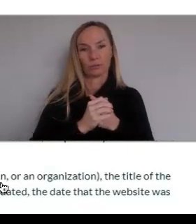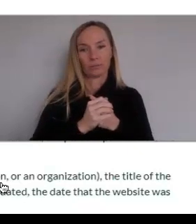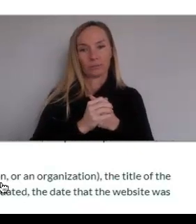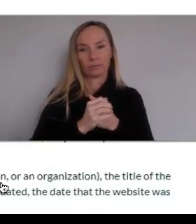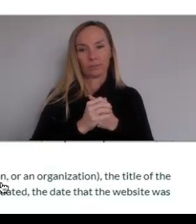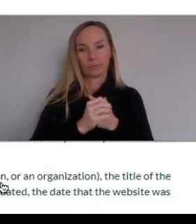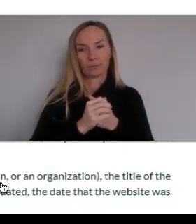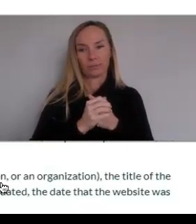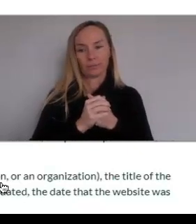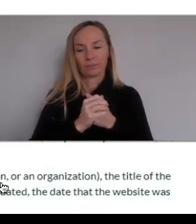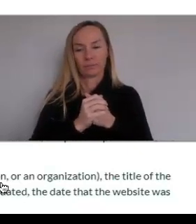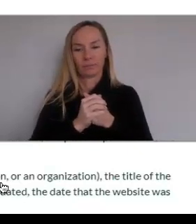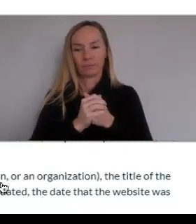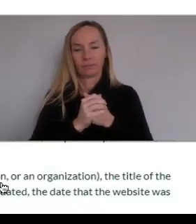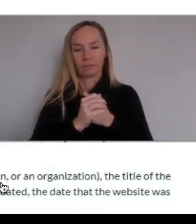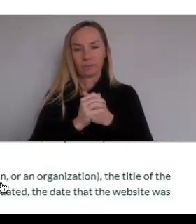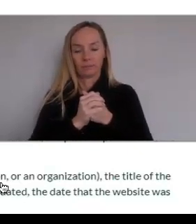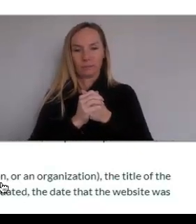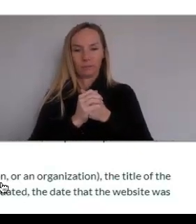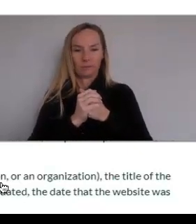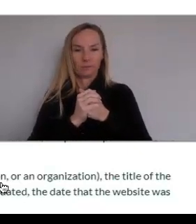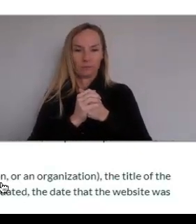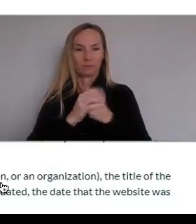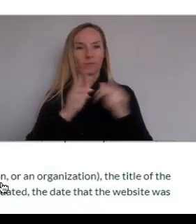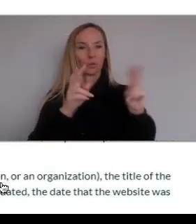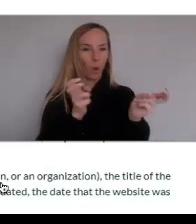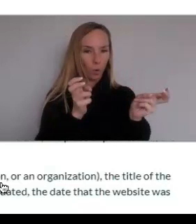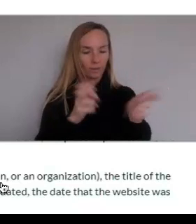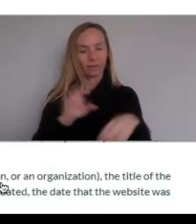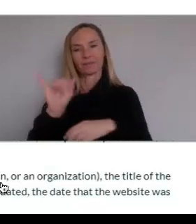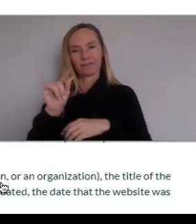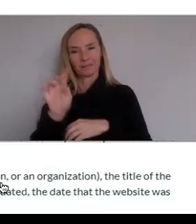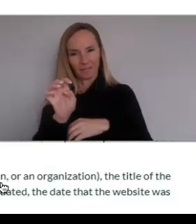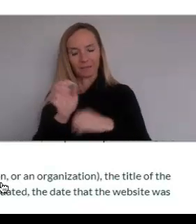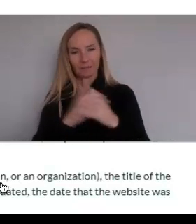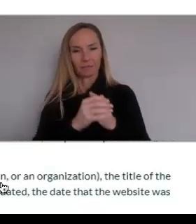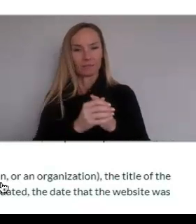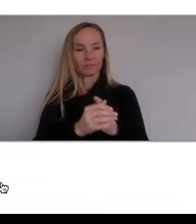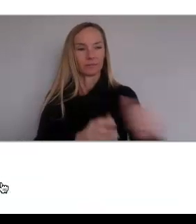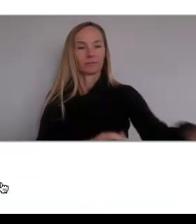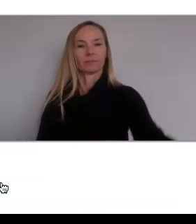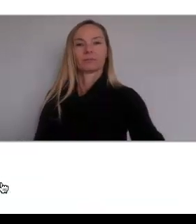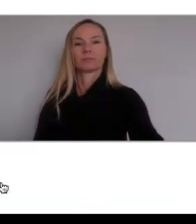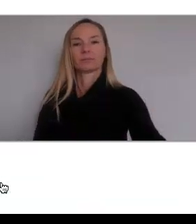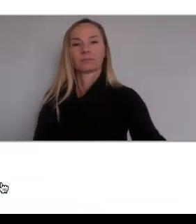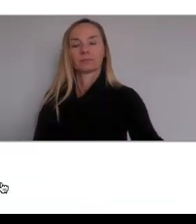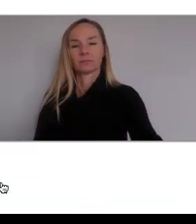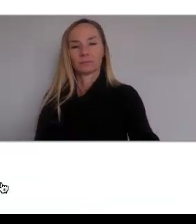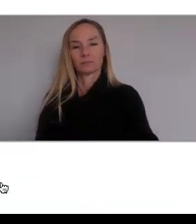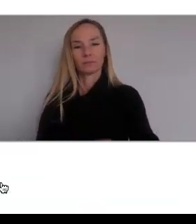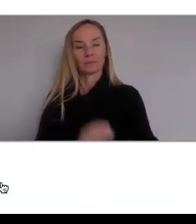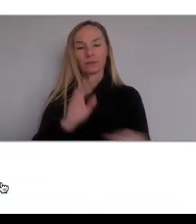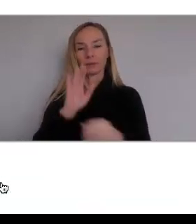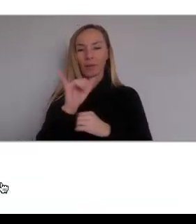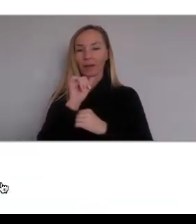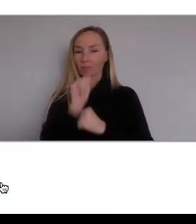so you'll quote and then cite. By not citing